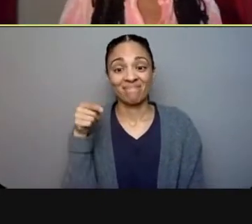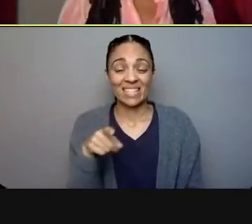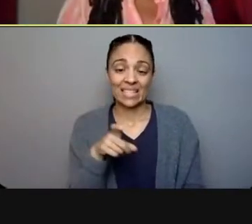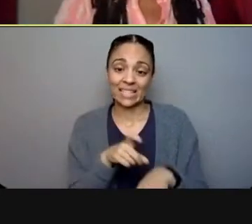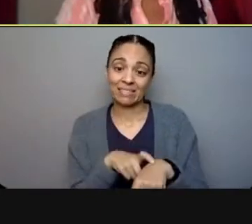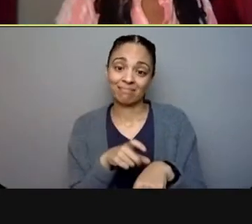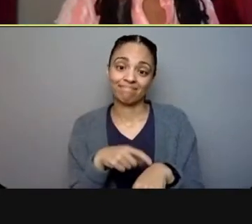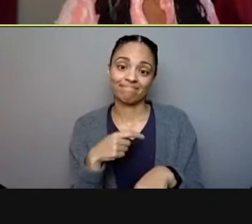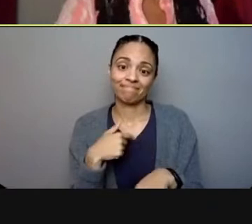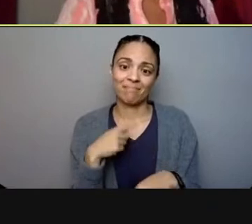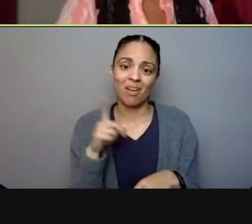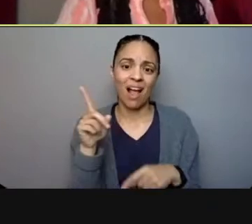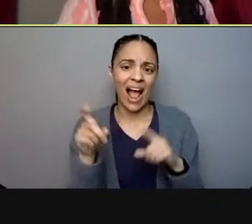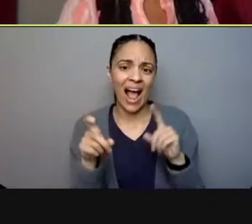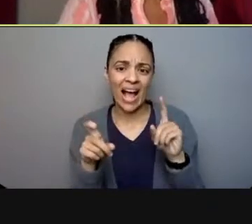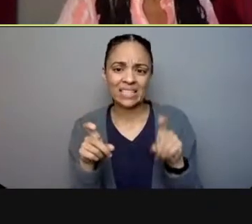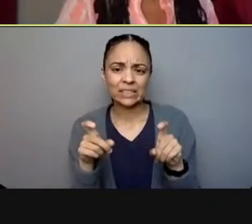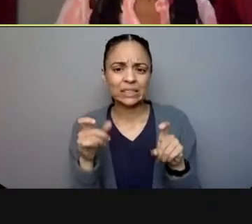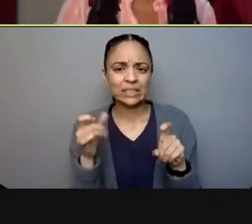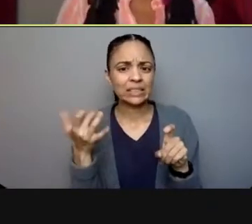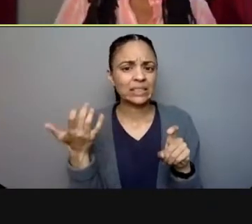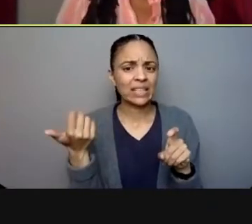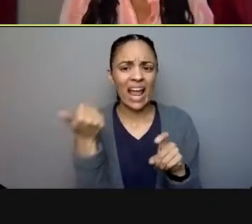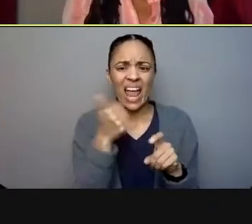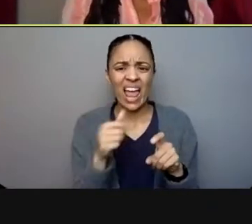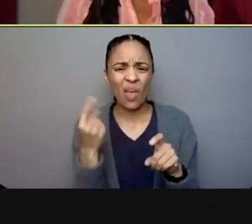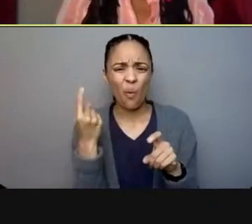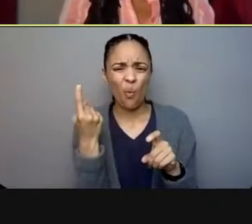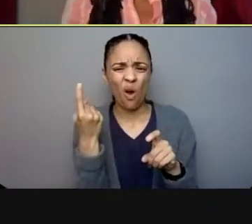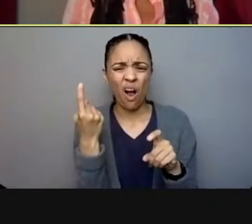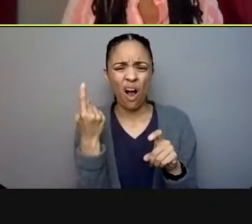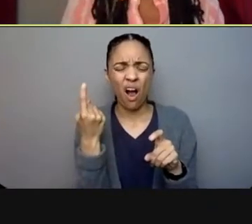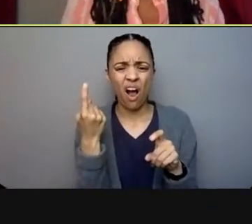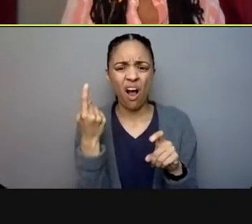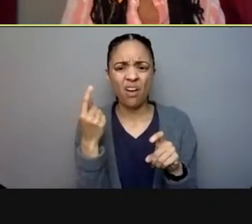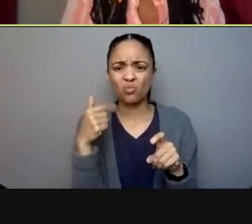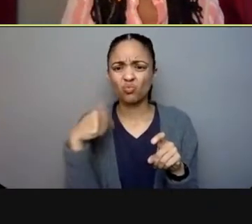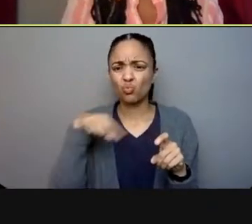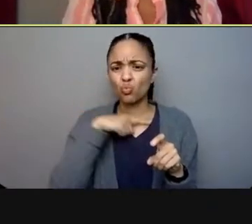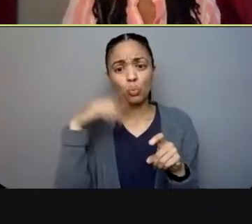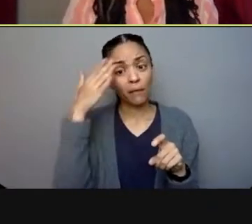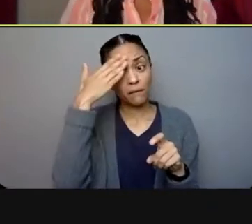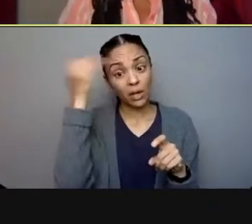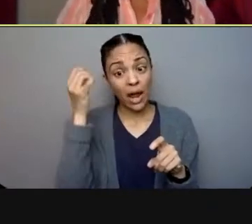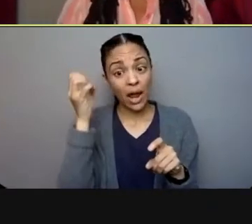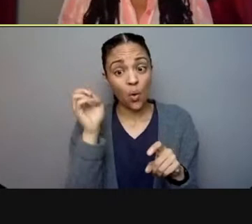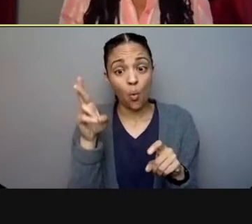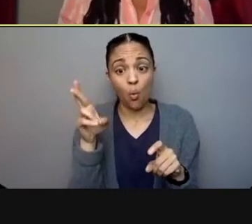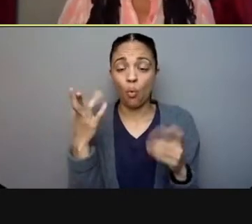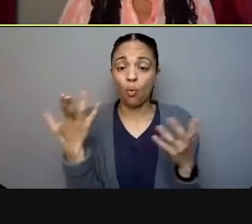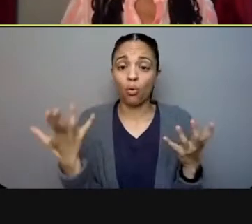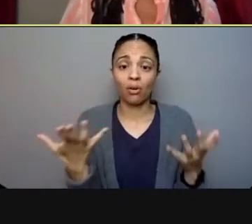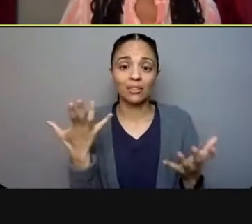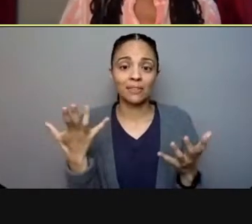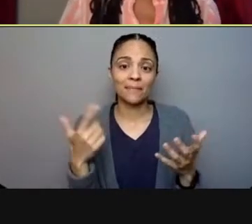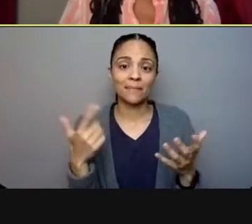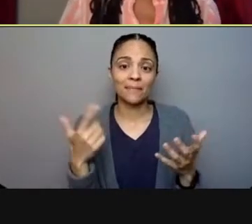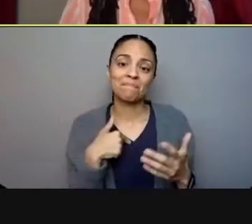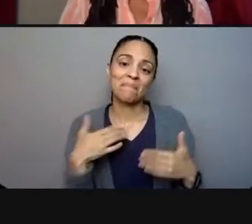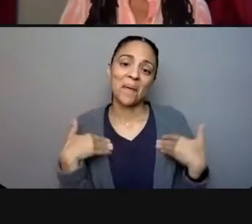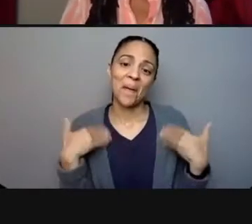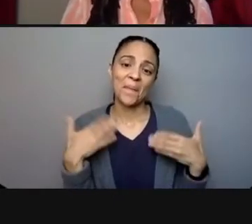forget anybody? Any shout outs that you want to give? I'm so glad you talked about your Papa Ephraim. Oh, makes my heart